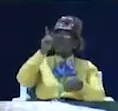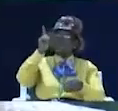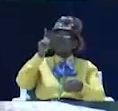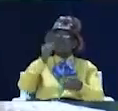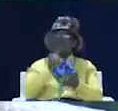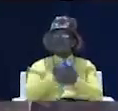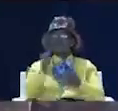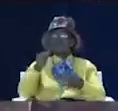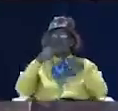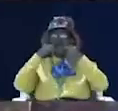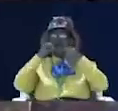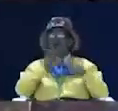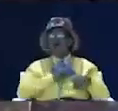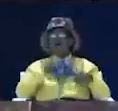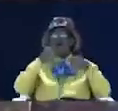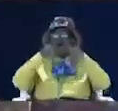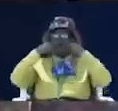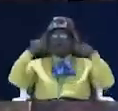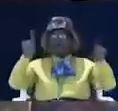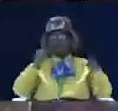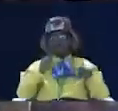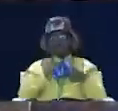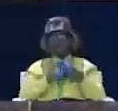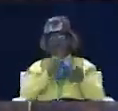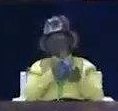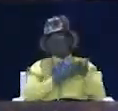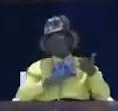I decree to somebody here today,